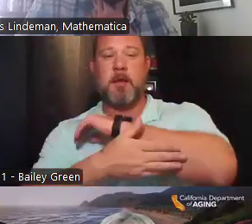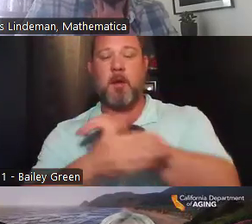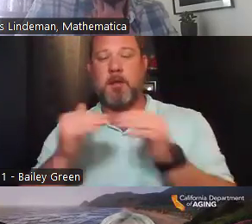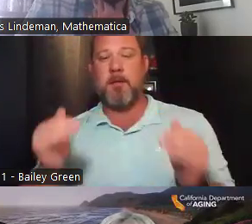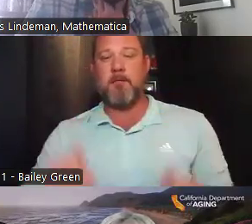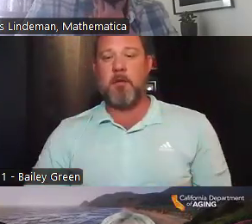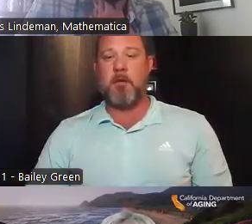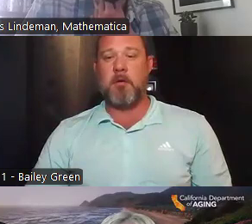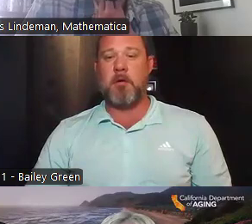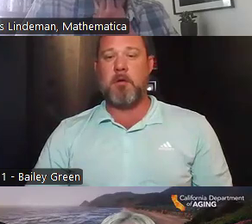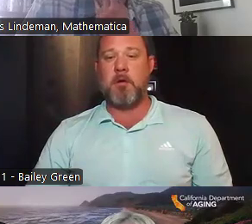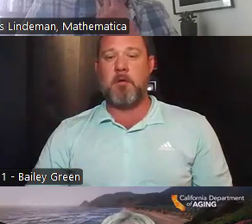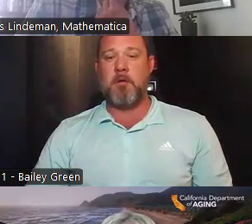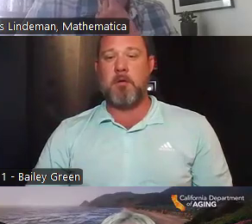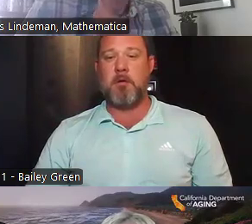level?